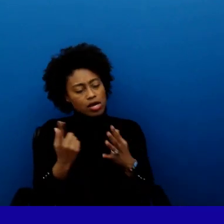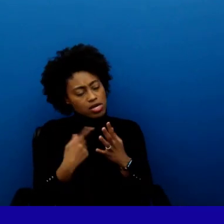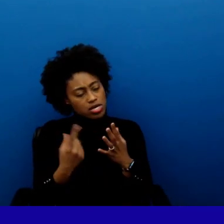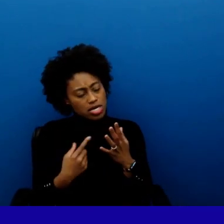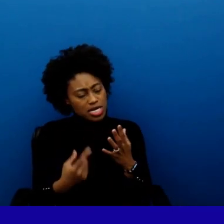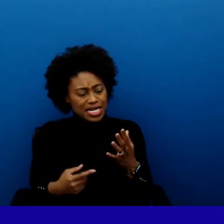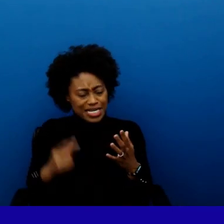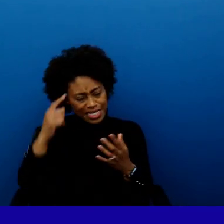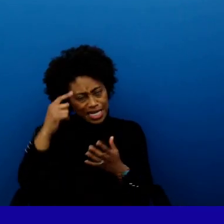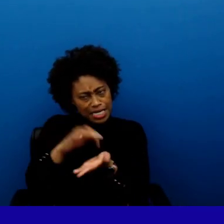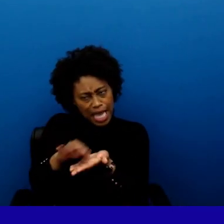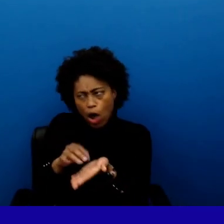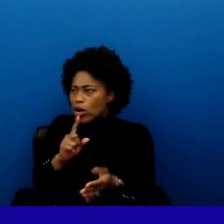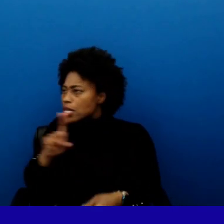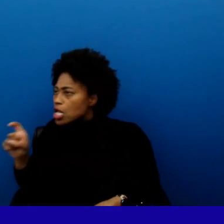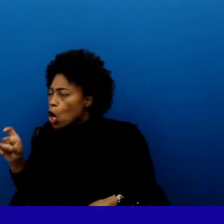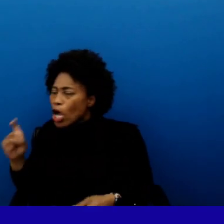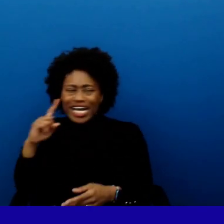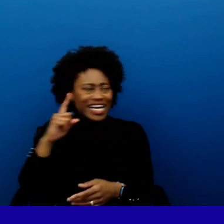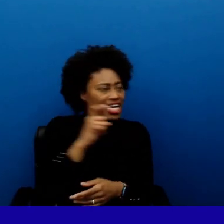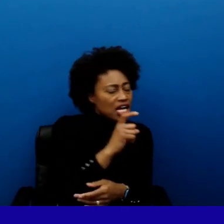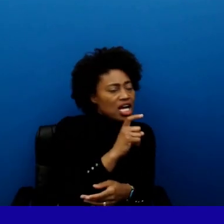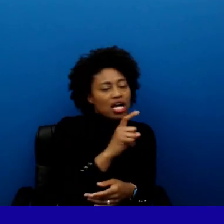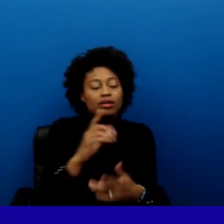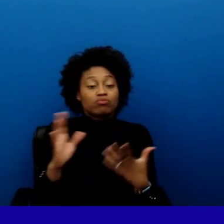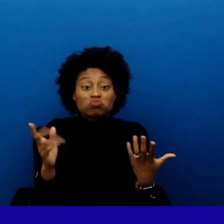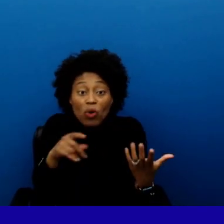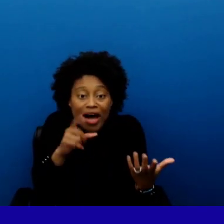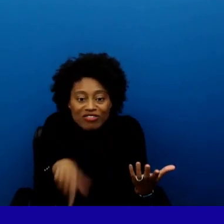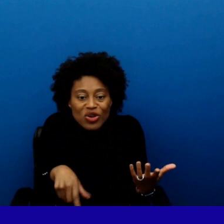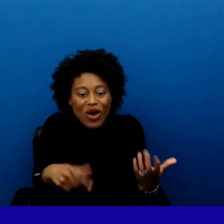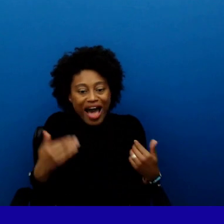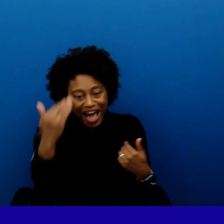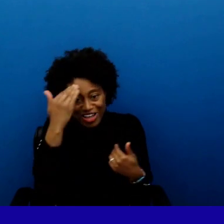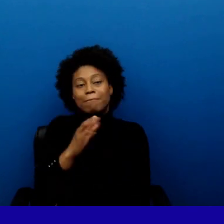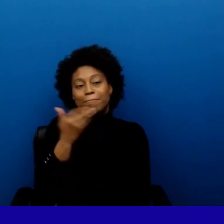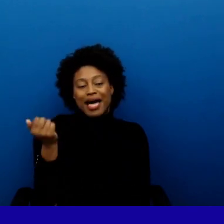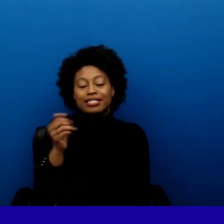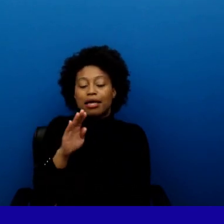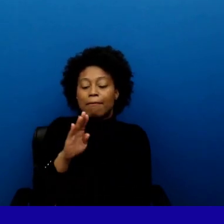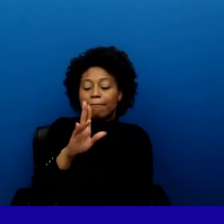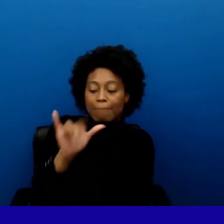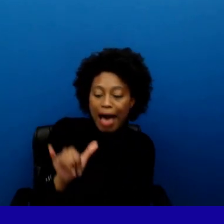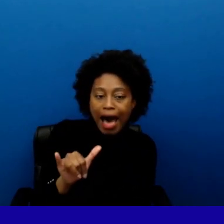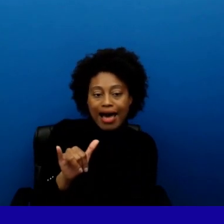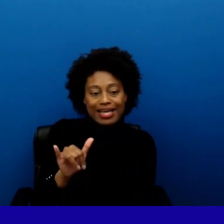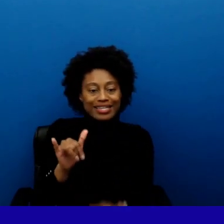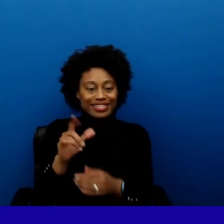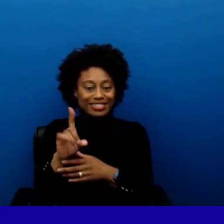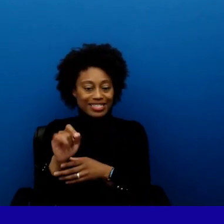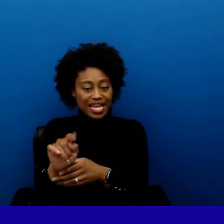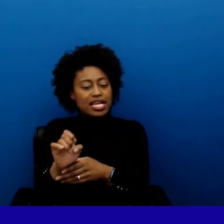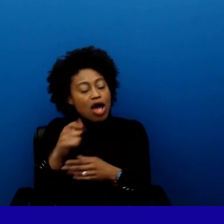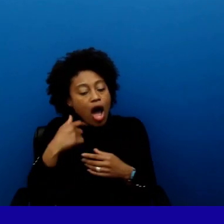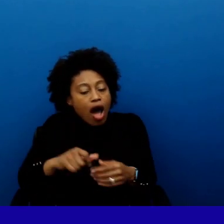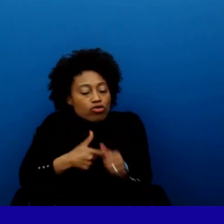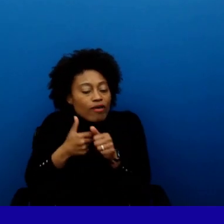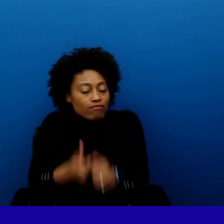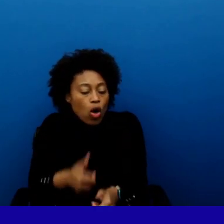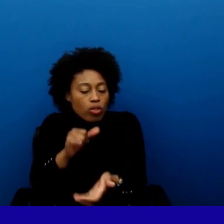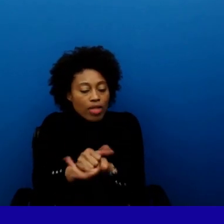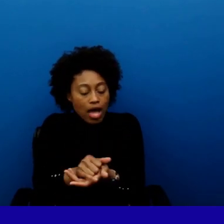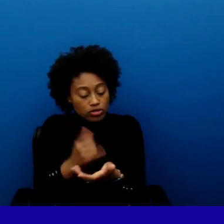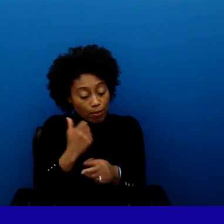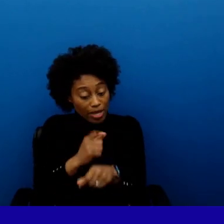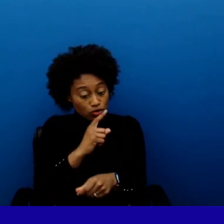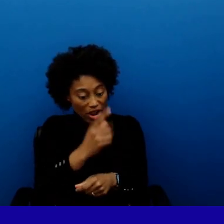things are going to be after Best Buy date so that I can make sure that I use them so I'm not doing food waste. There's all these different ways